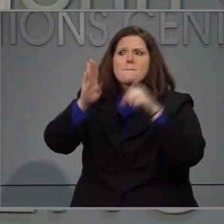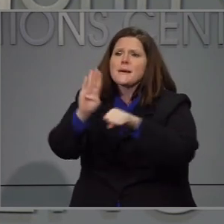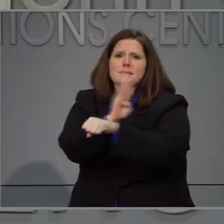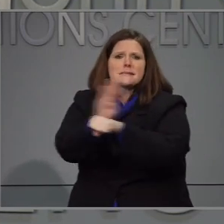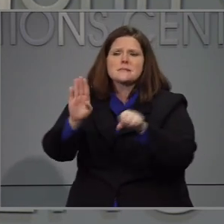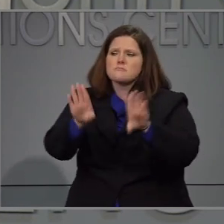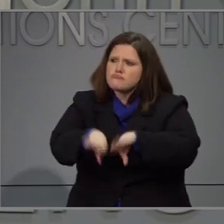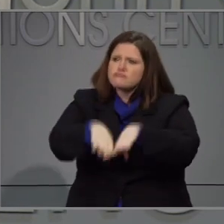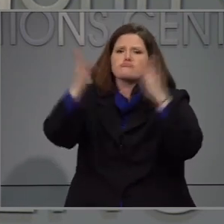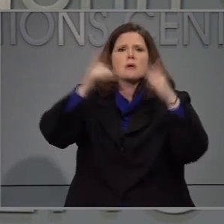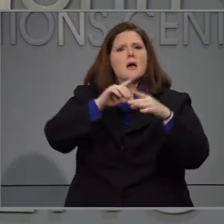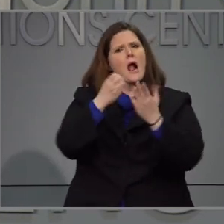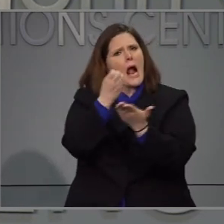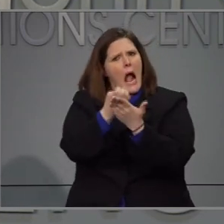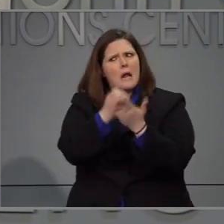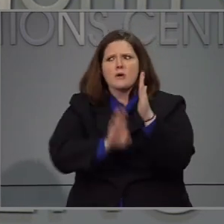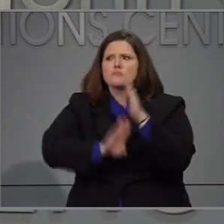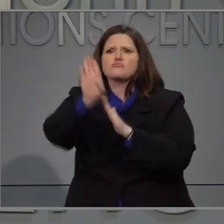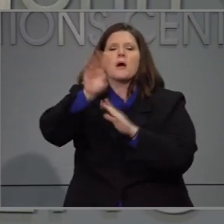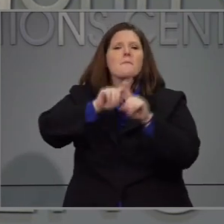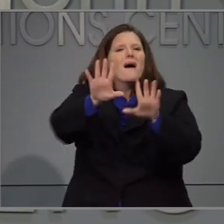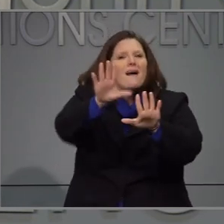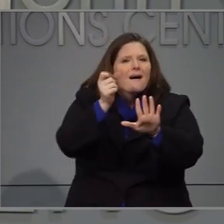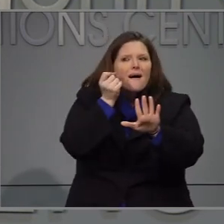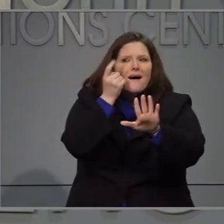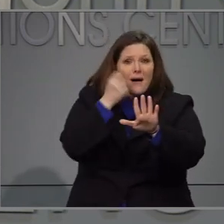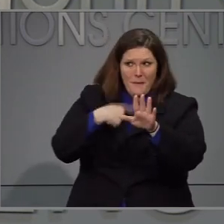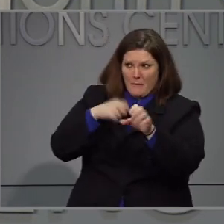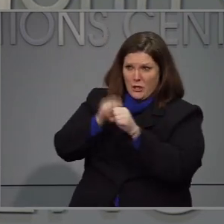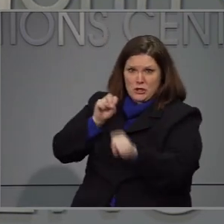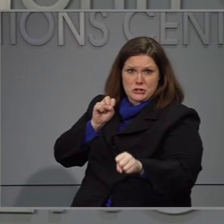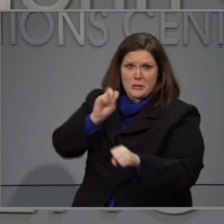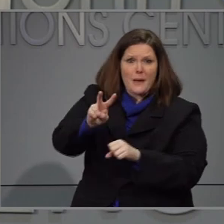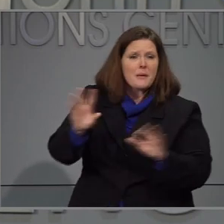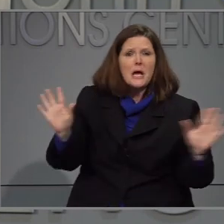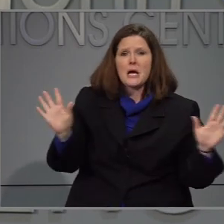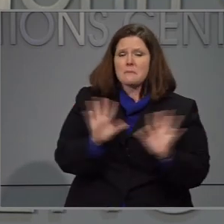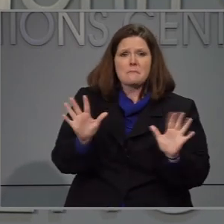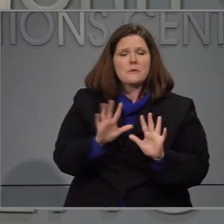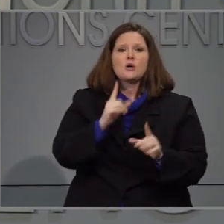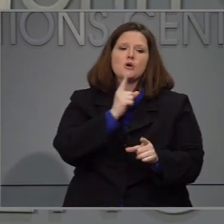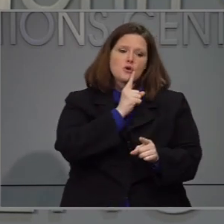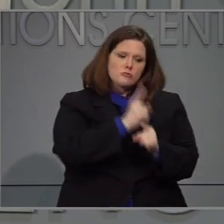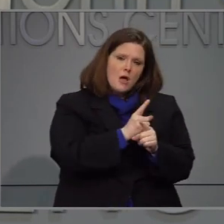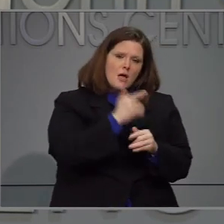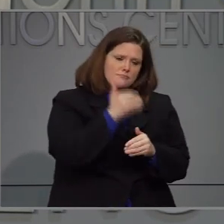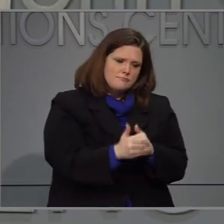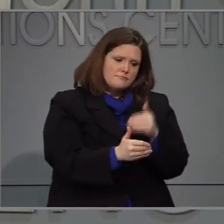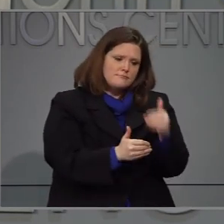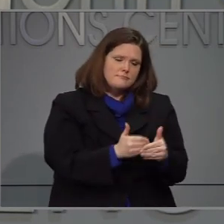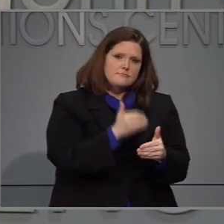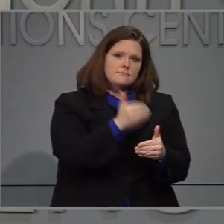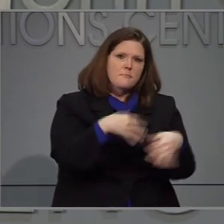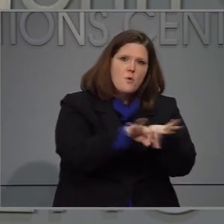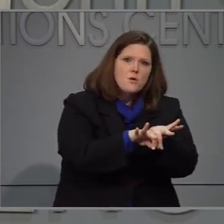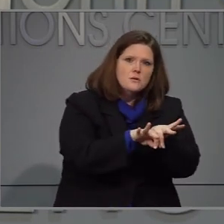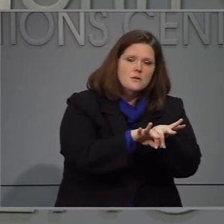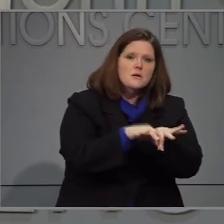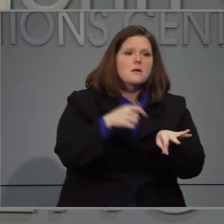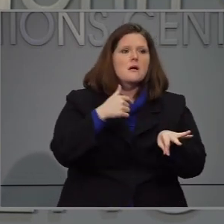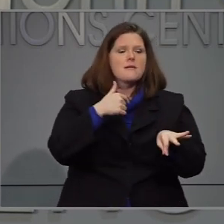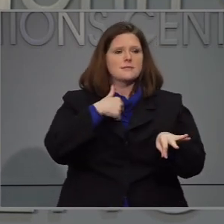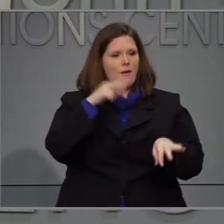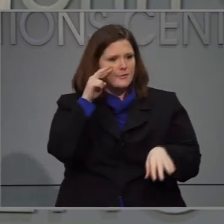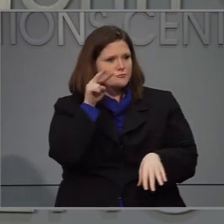it in the right way. And I was pleased to see all of the municipalities in Gaston County come forward and say